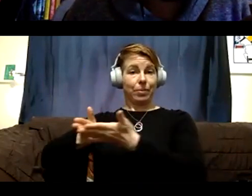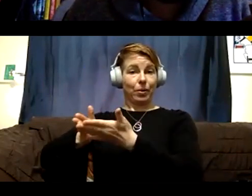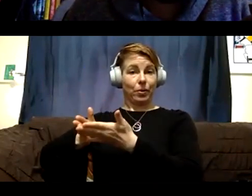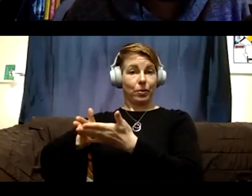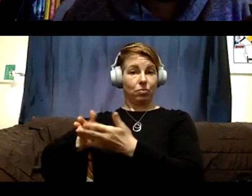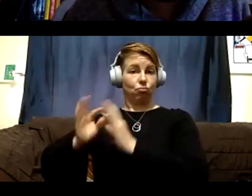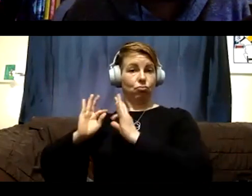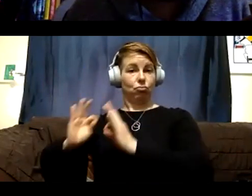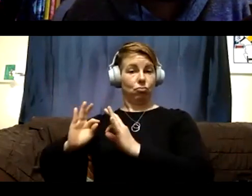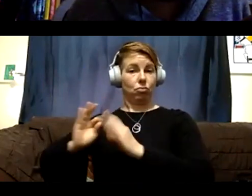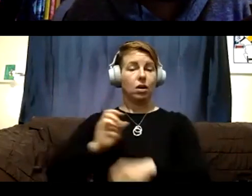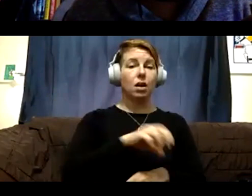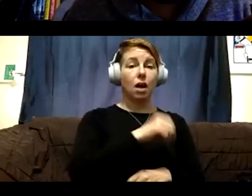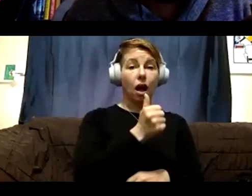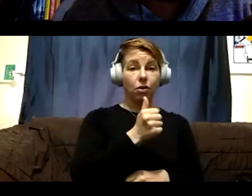of driftwood.